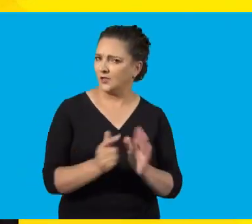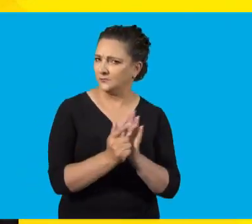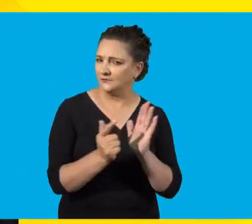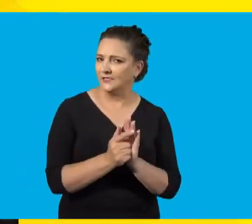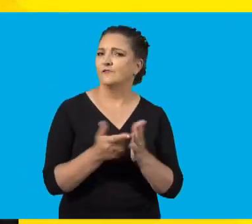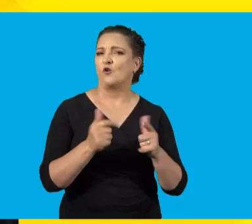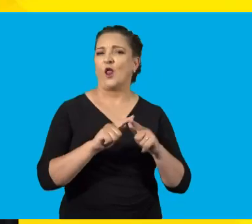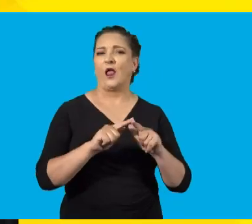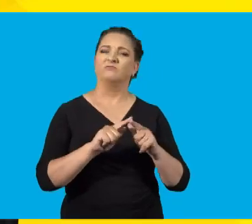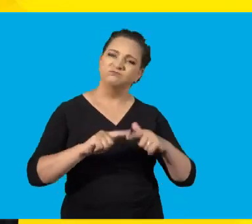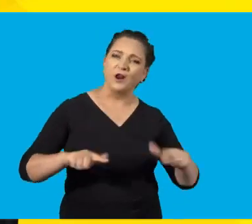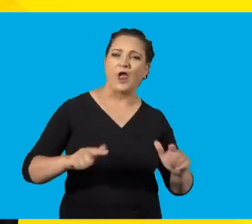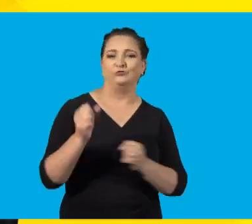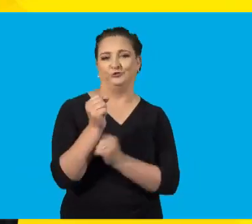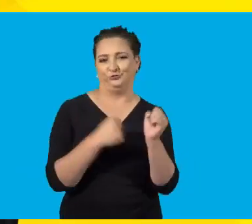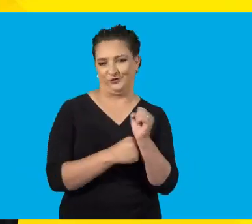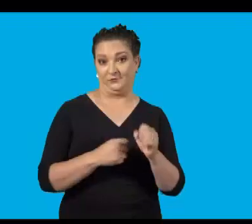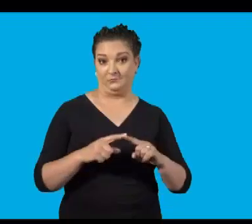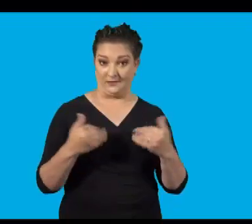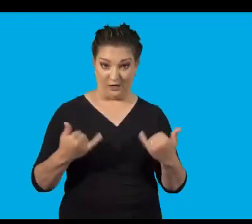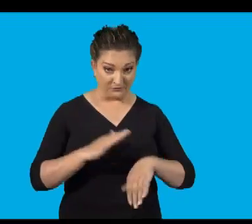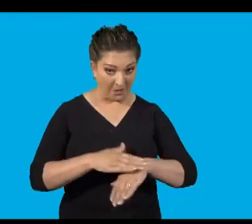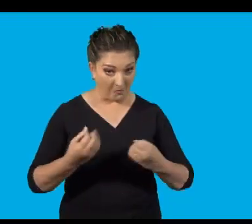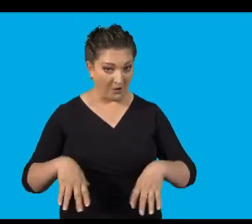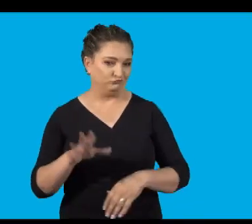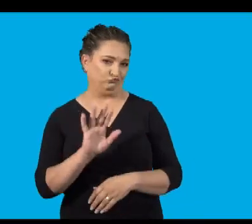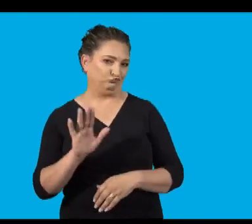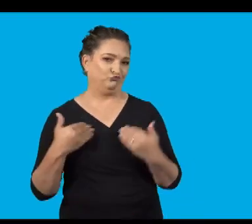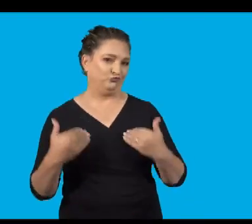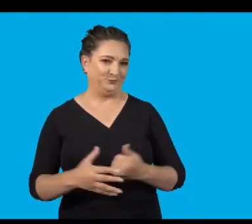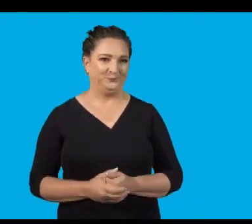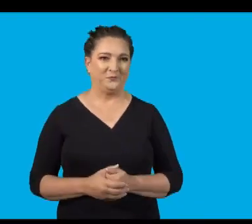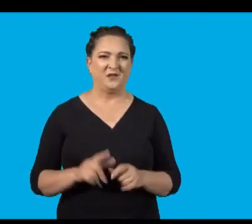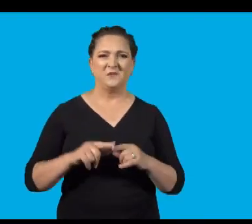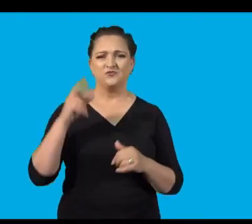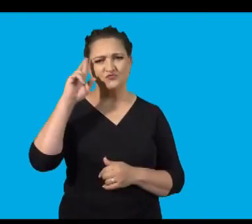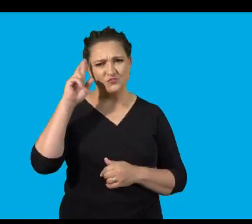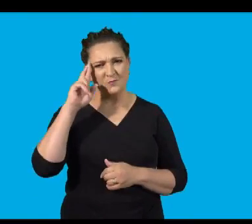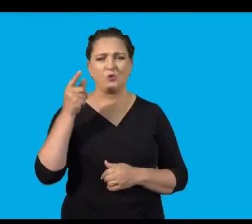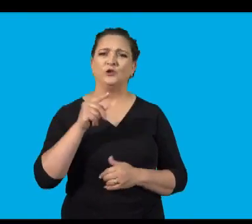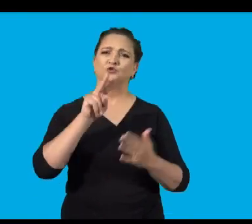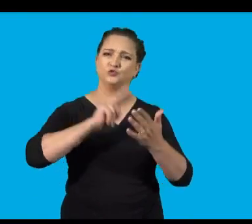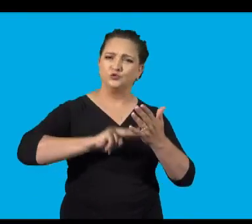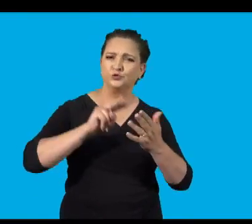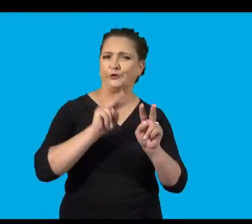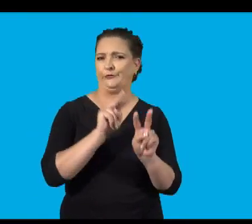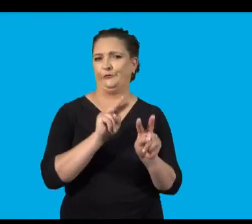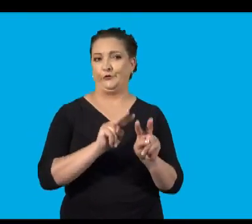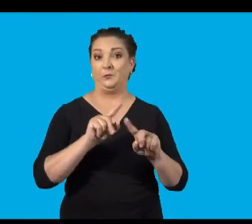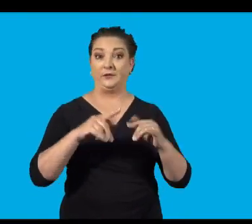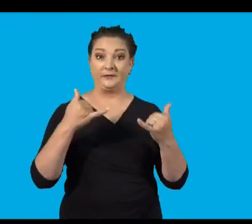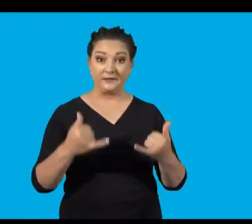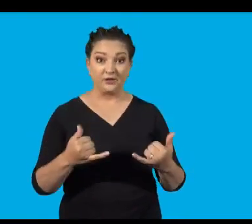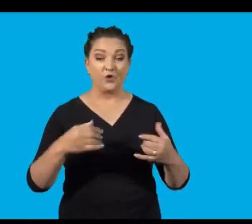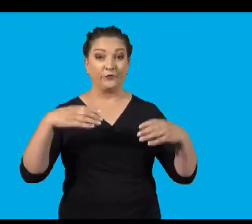without wasting any time, let's dig right in. Remember, we are doing reading and viewing, but we're looking particularly